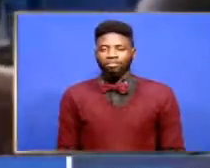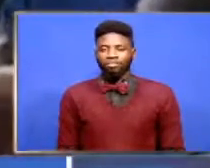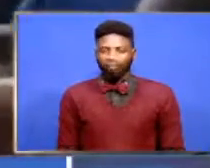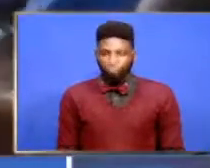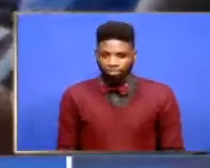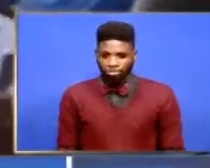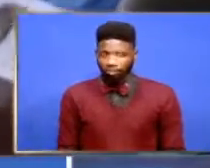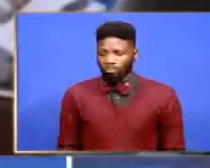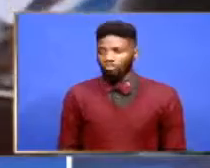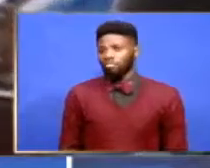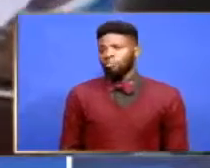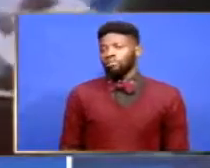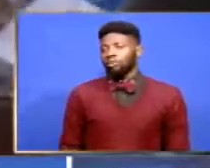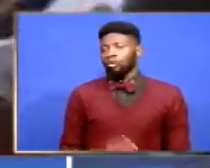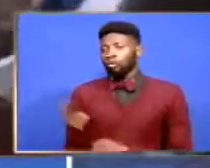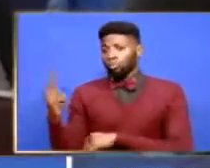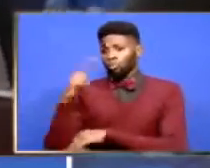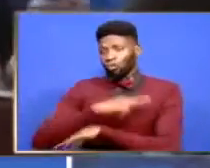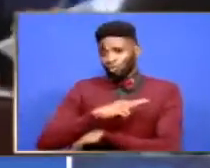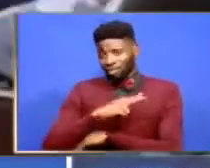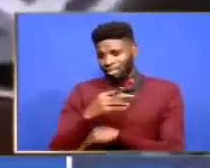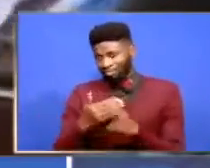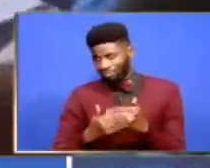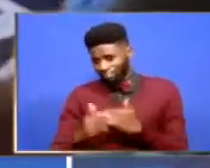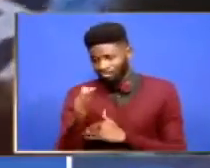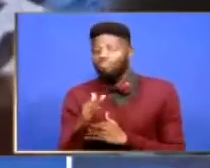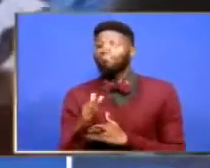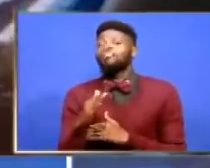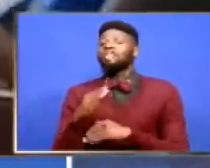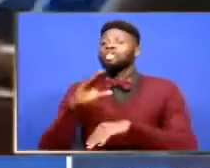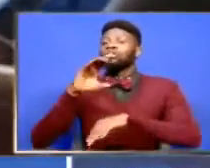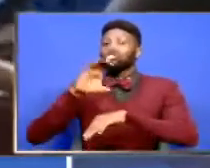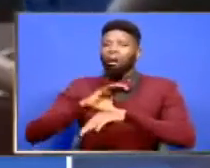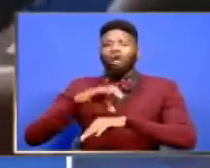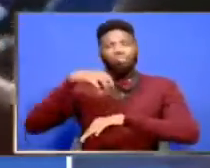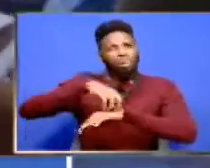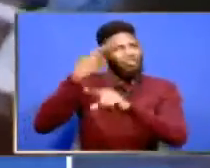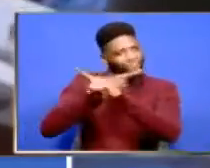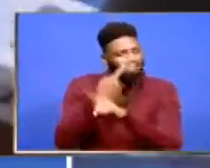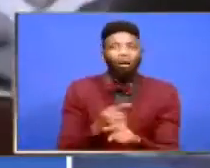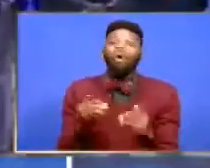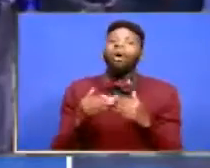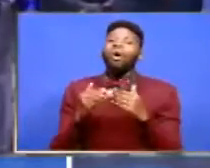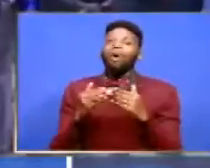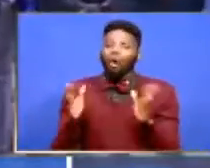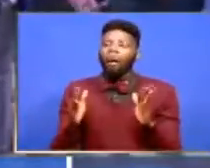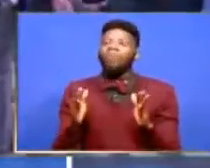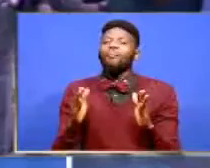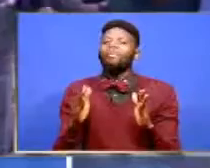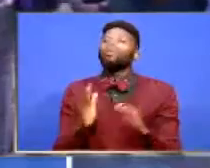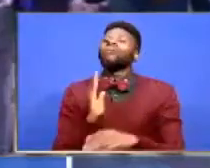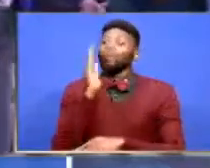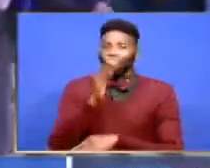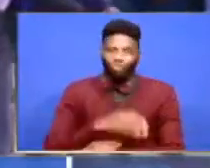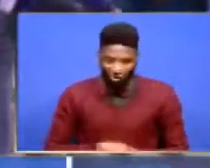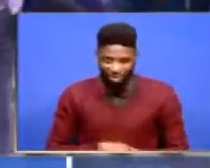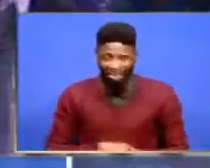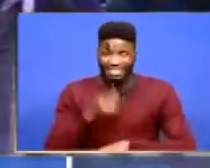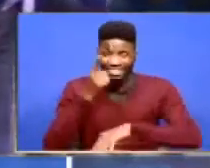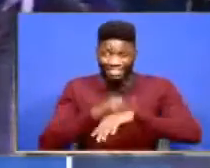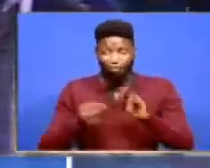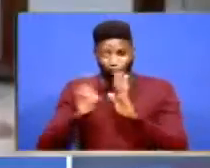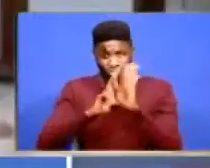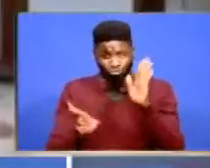Two days before places of worship reopened their doors to congregants in compliance with the modalities issued by the Interfaith